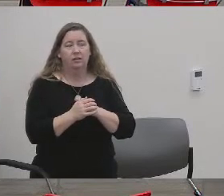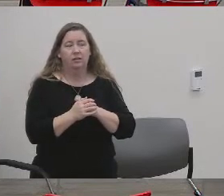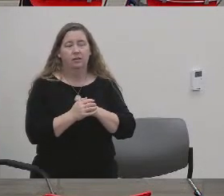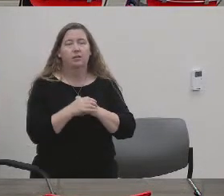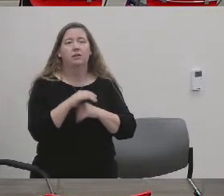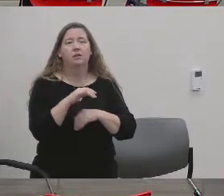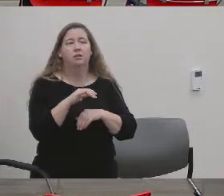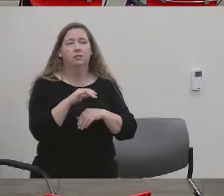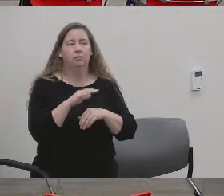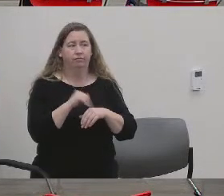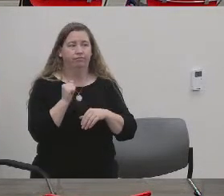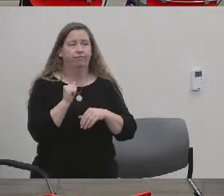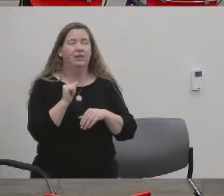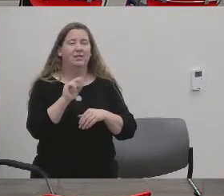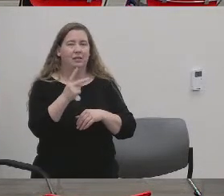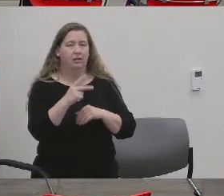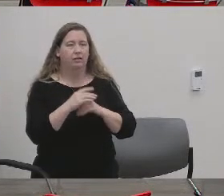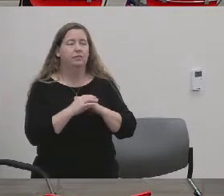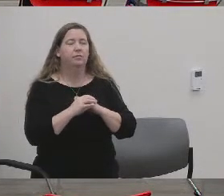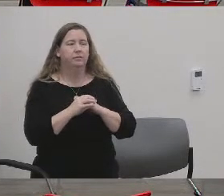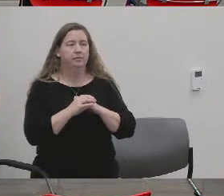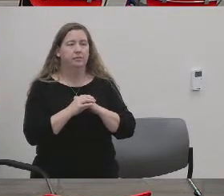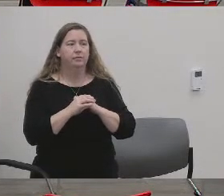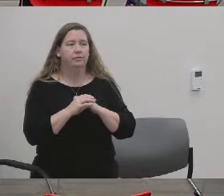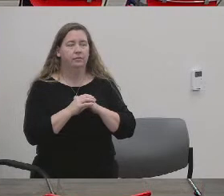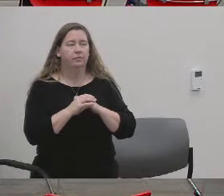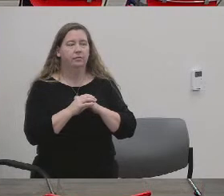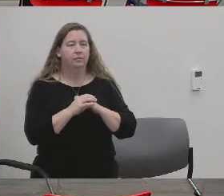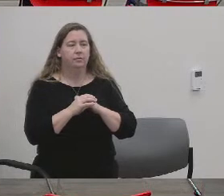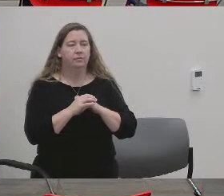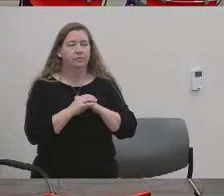moved. Second. We have a motion and a